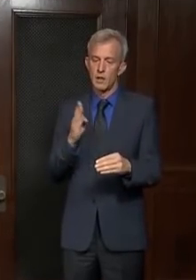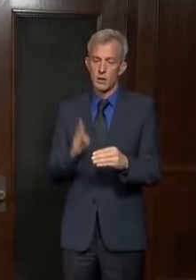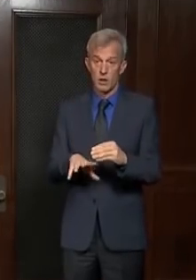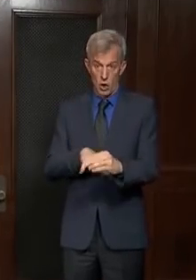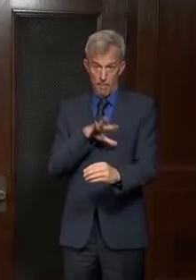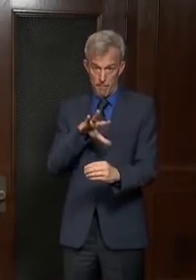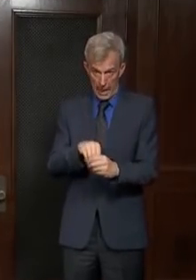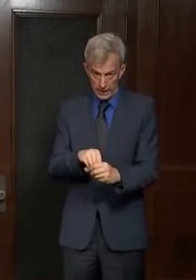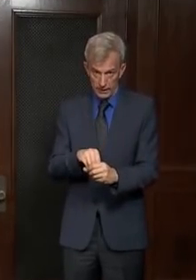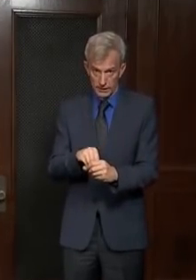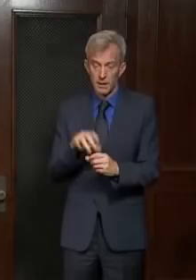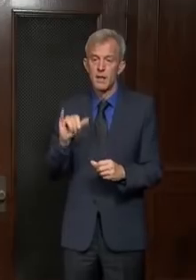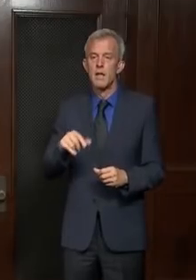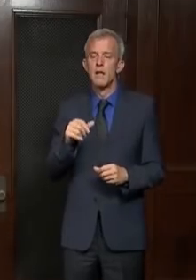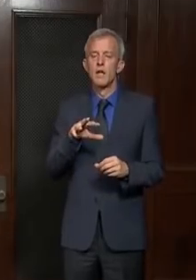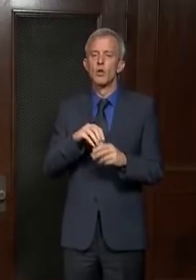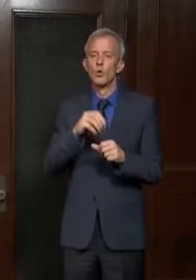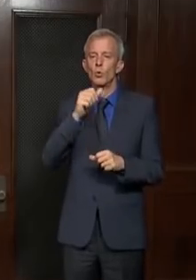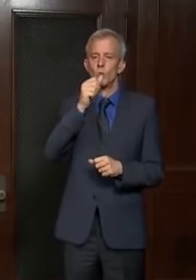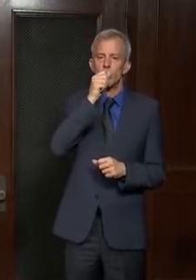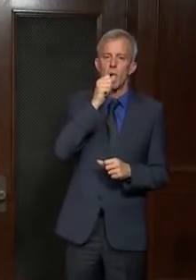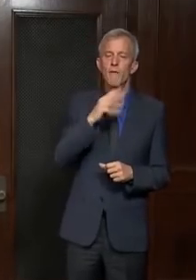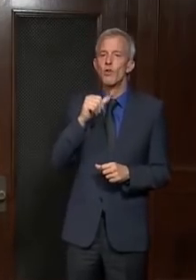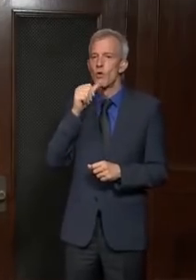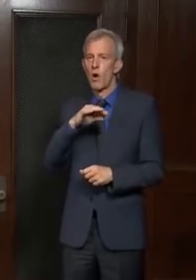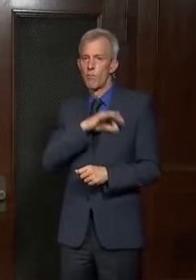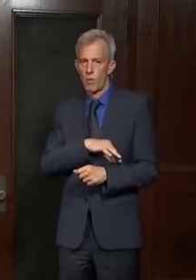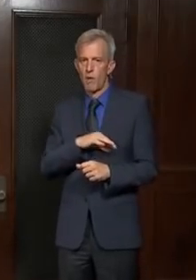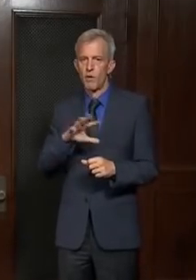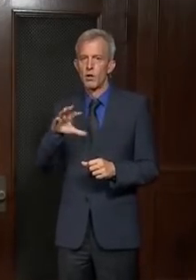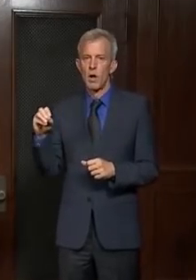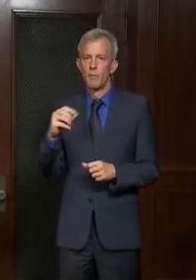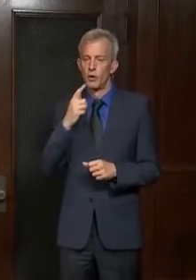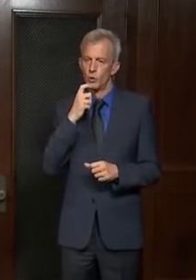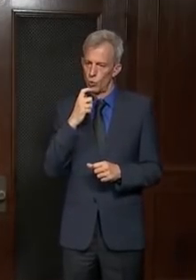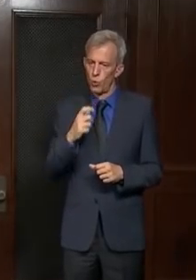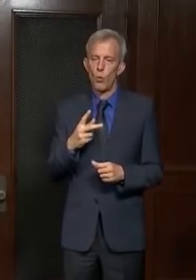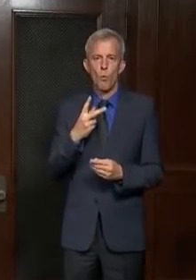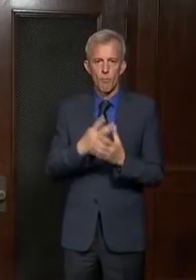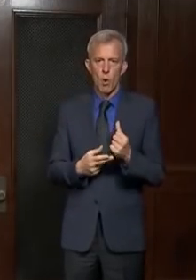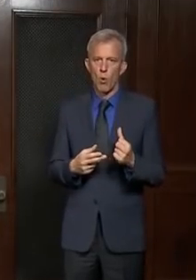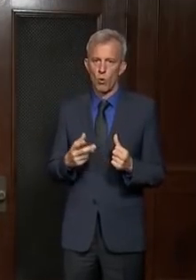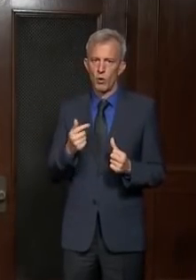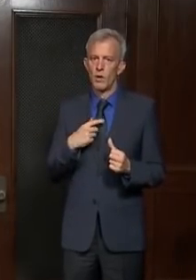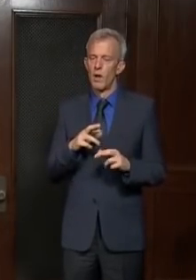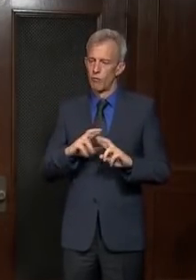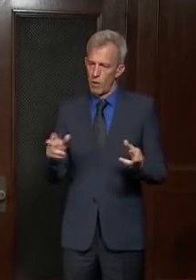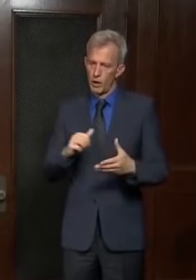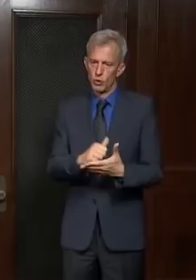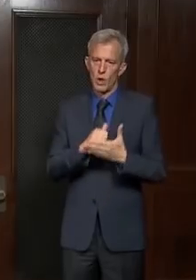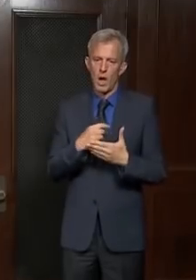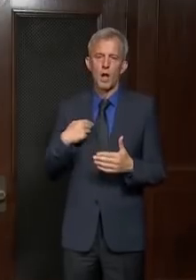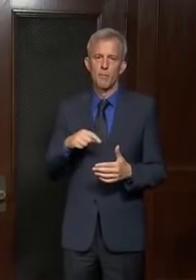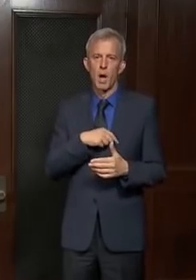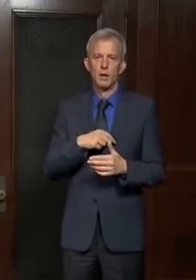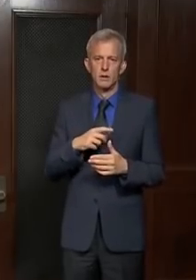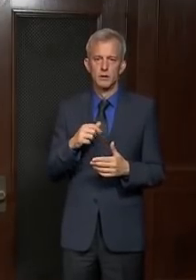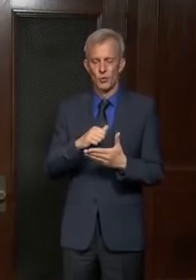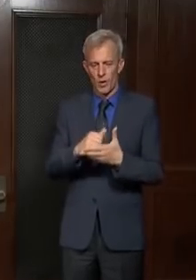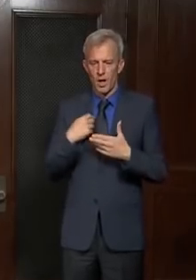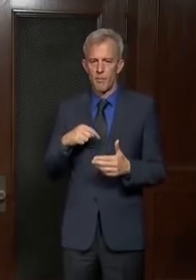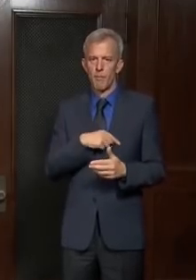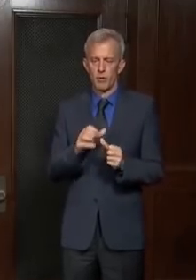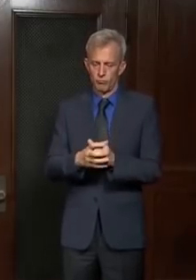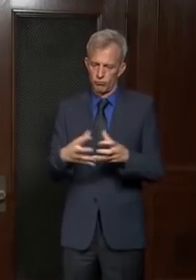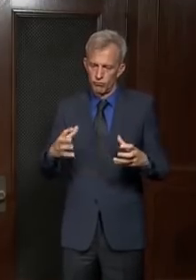the private and nonprofit sectors, who, as I've shared with you each night, have stepped up in an incredible way to help us build up our capacity